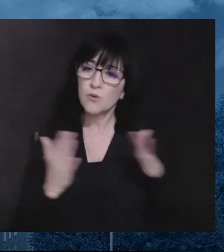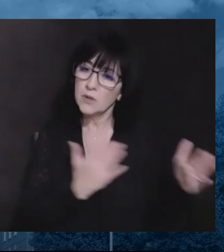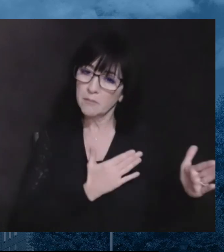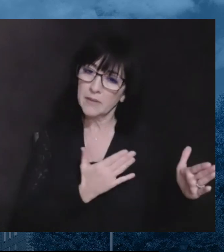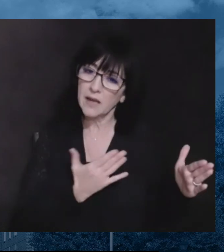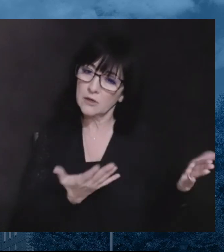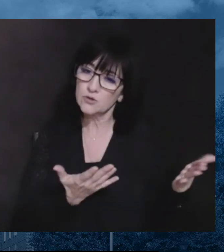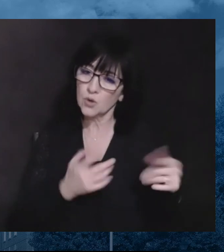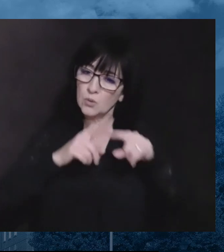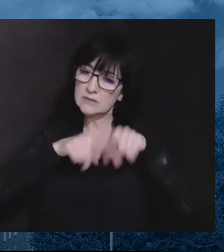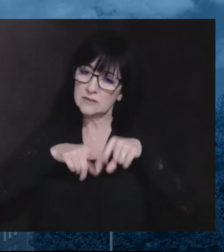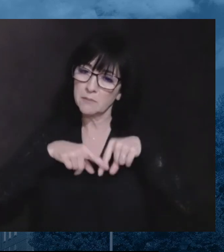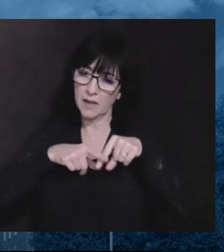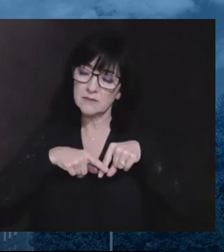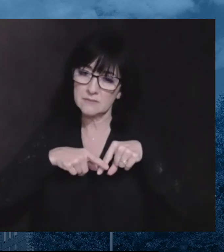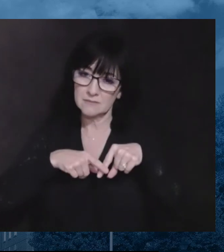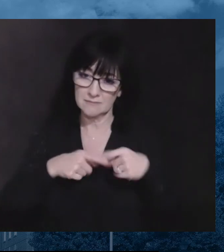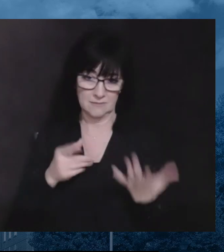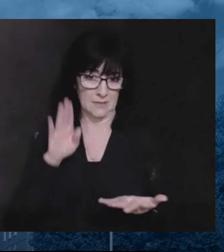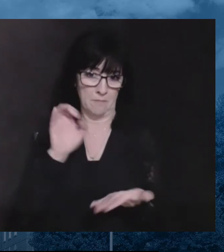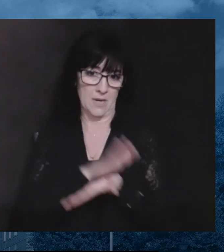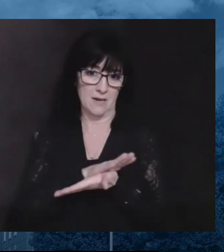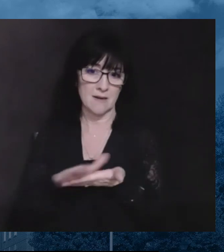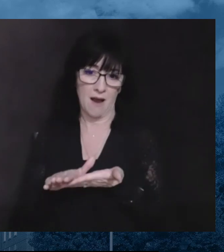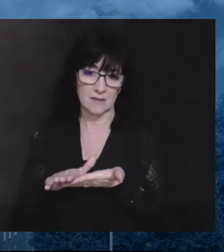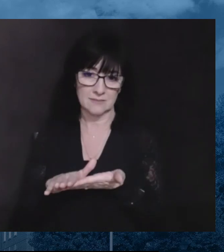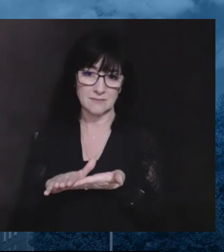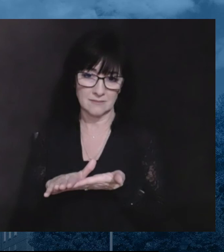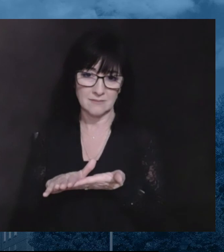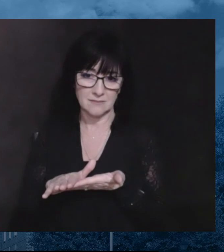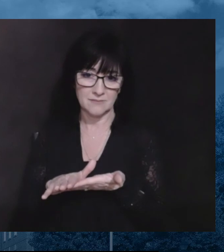And also it would be nice if we had,